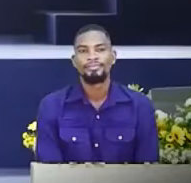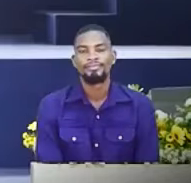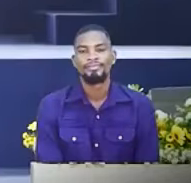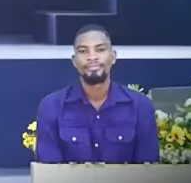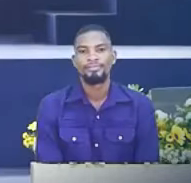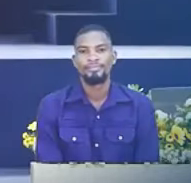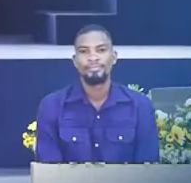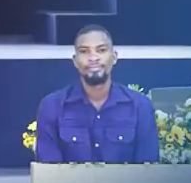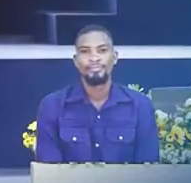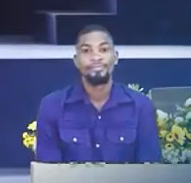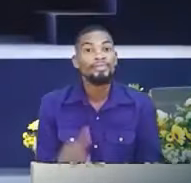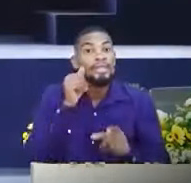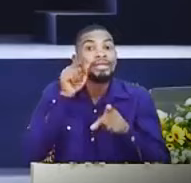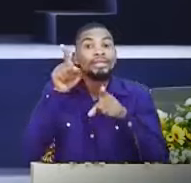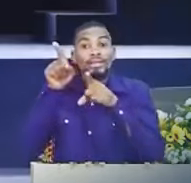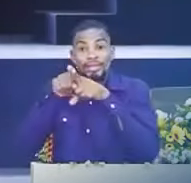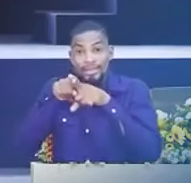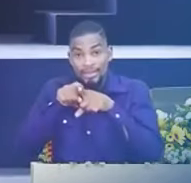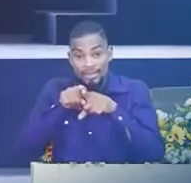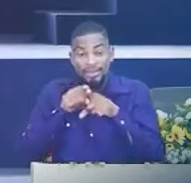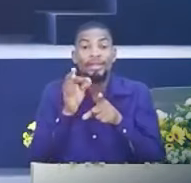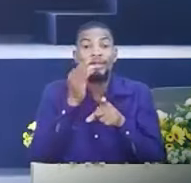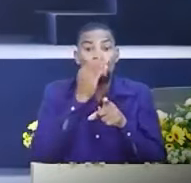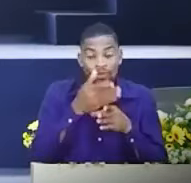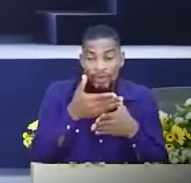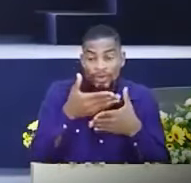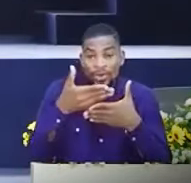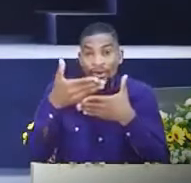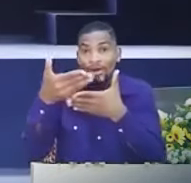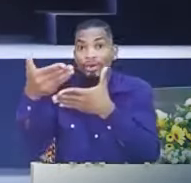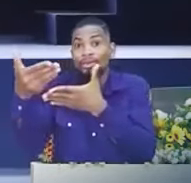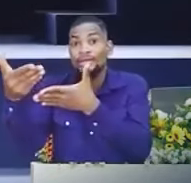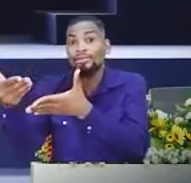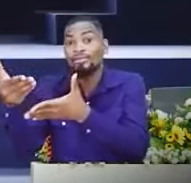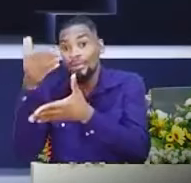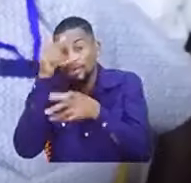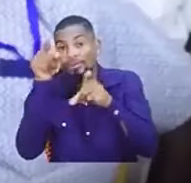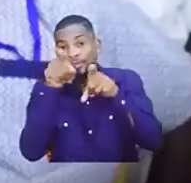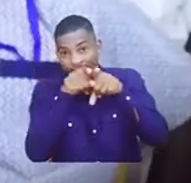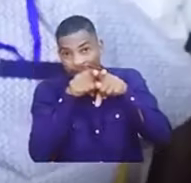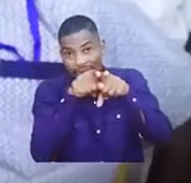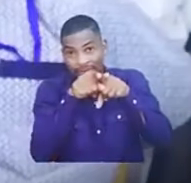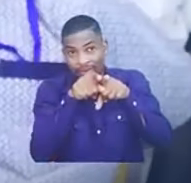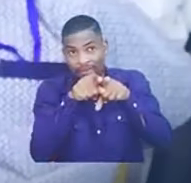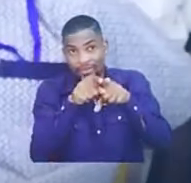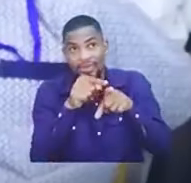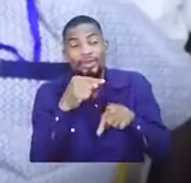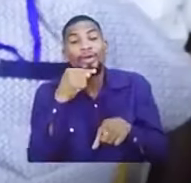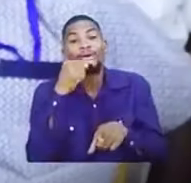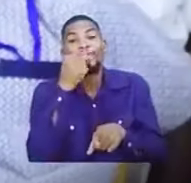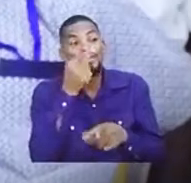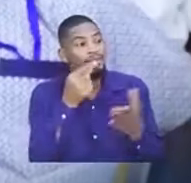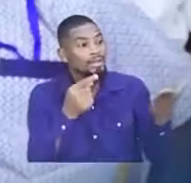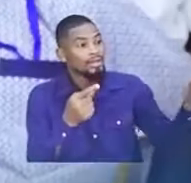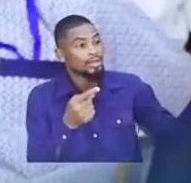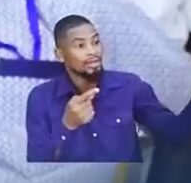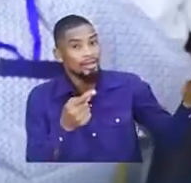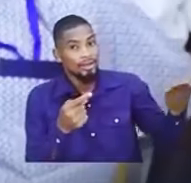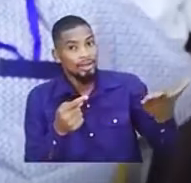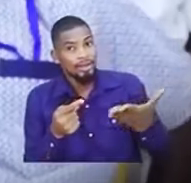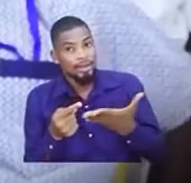took it to him to eat, he grabbed her and said, Come to bed with me, my